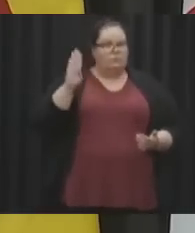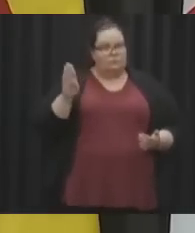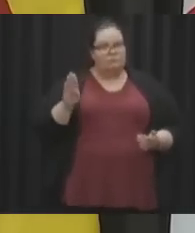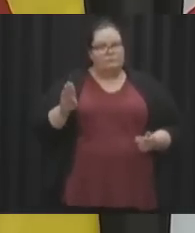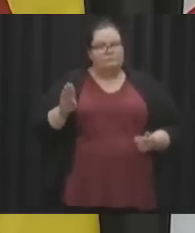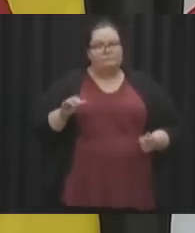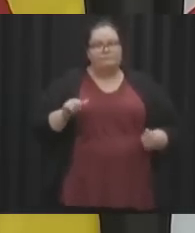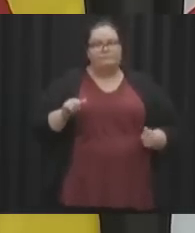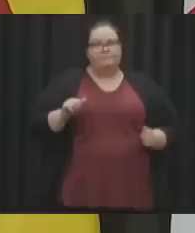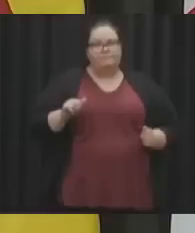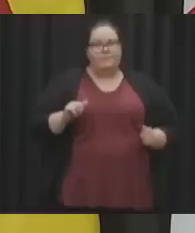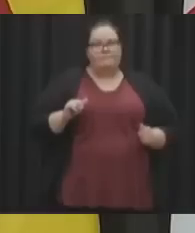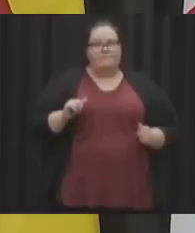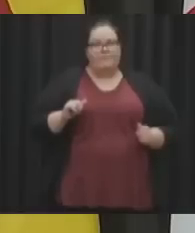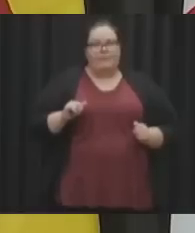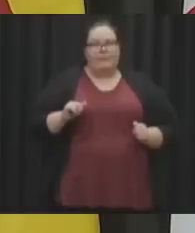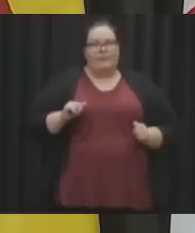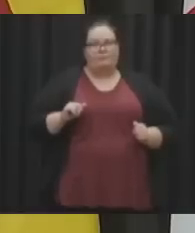you get a